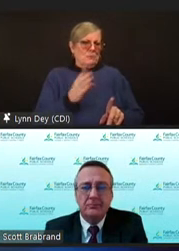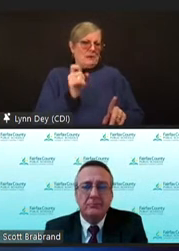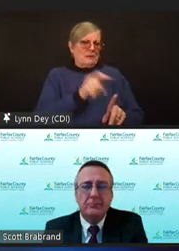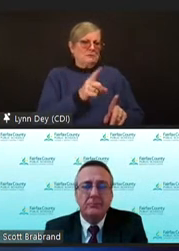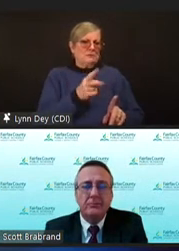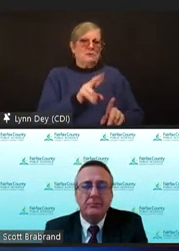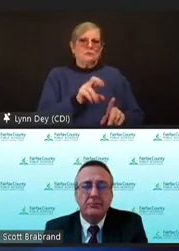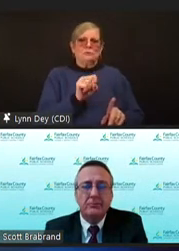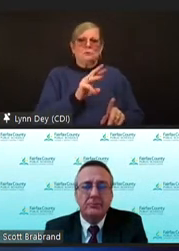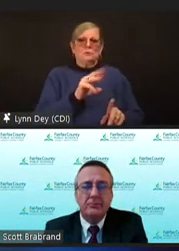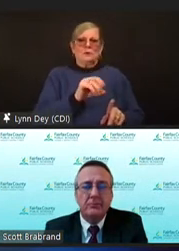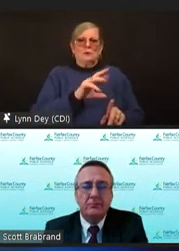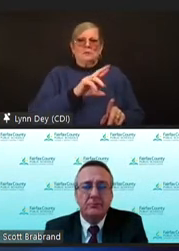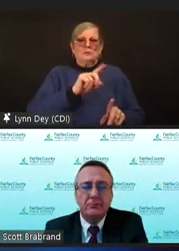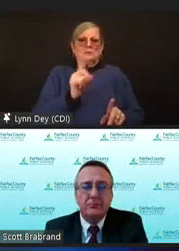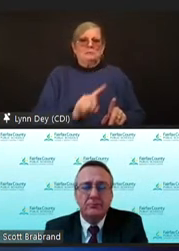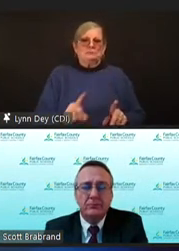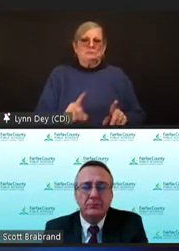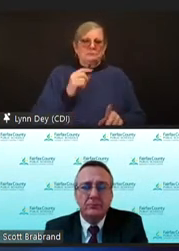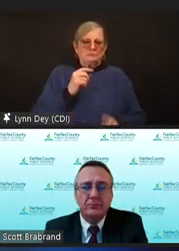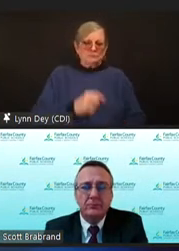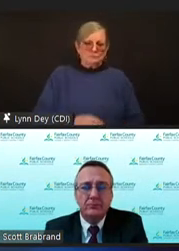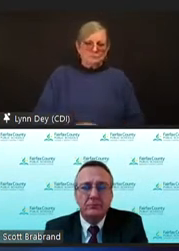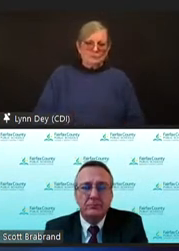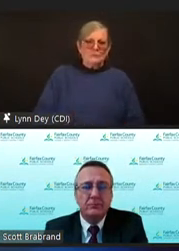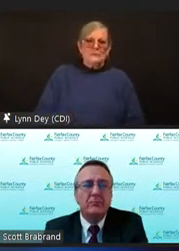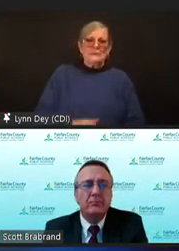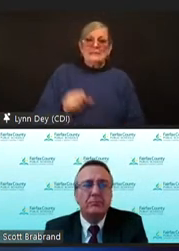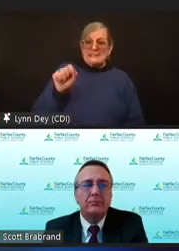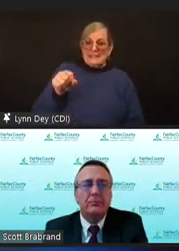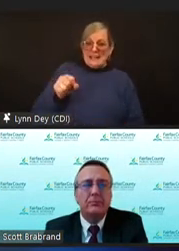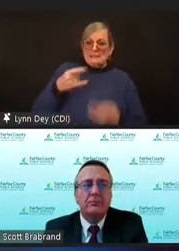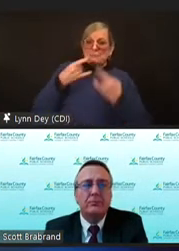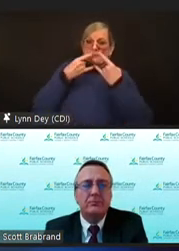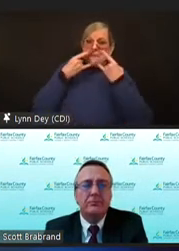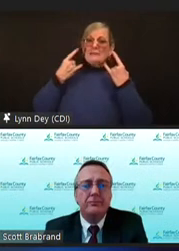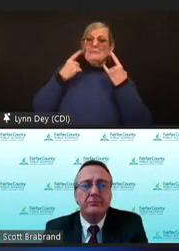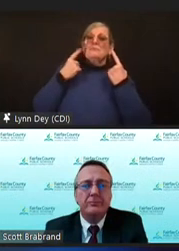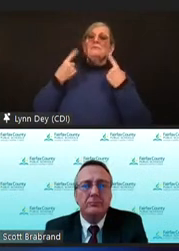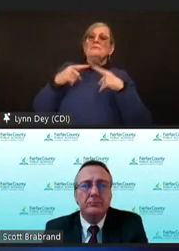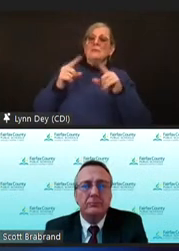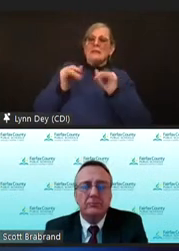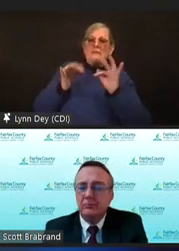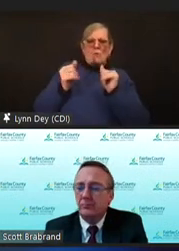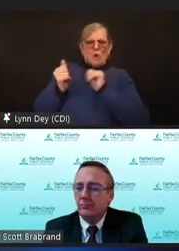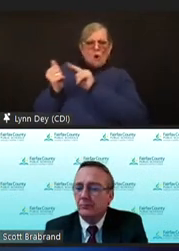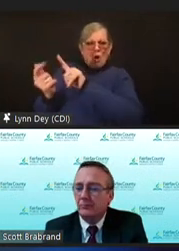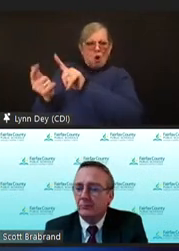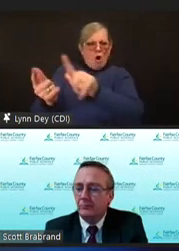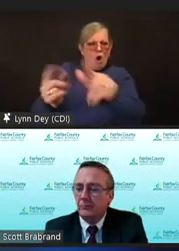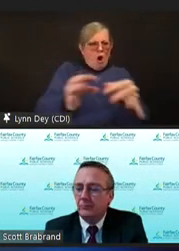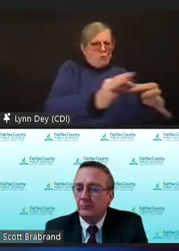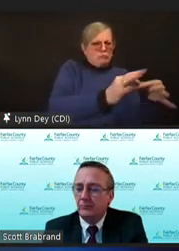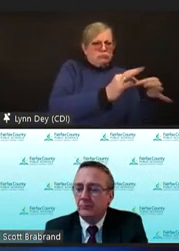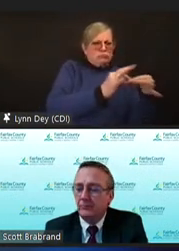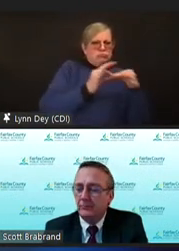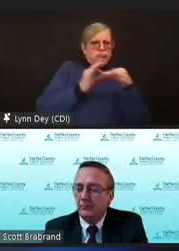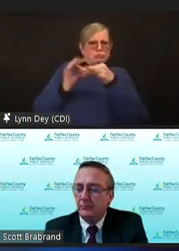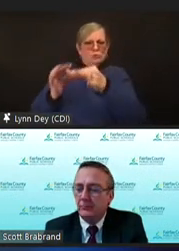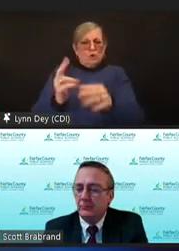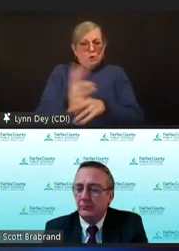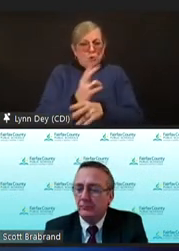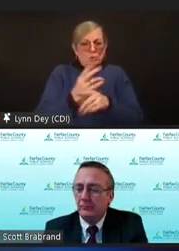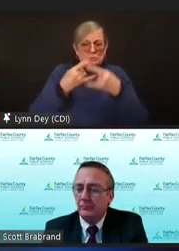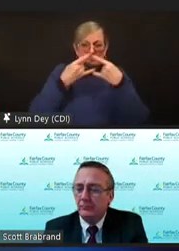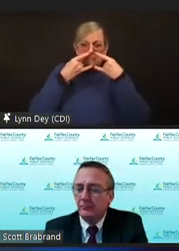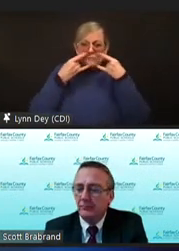most effective when everyone wears them, because a large way that masks protect our children is by